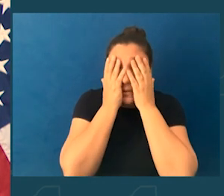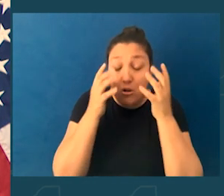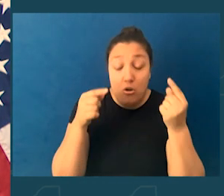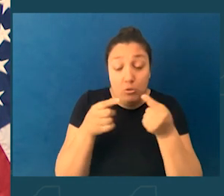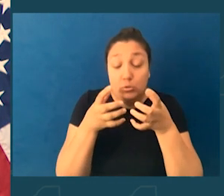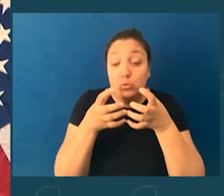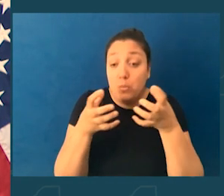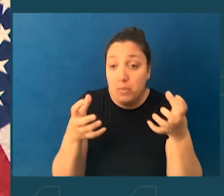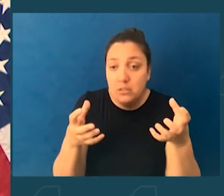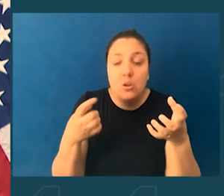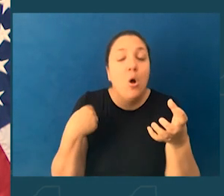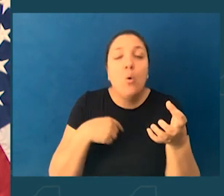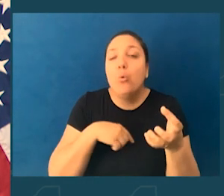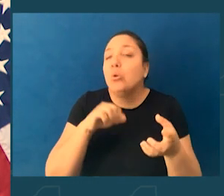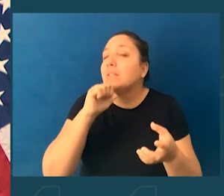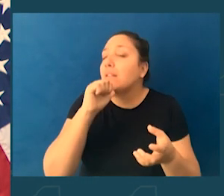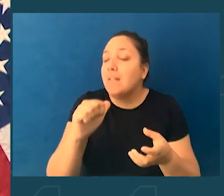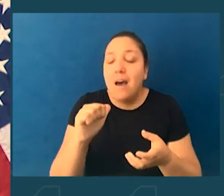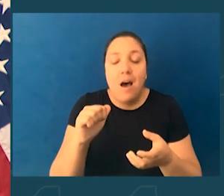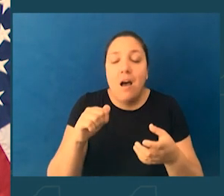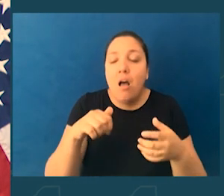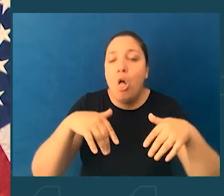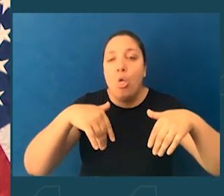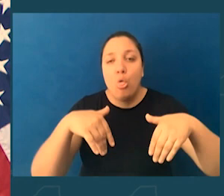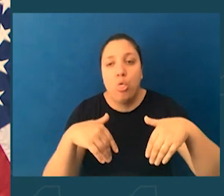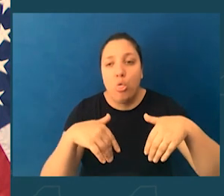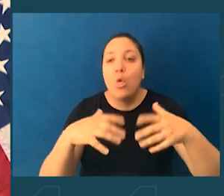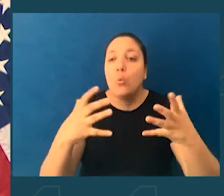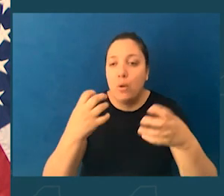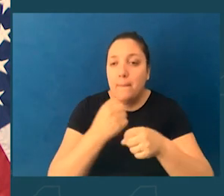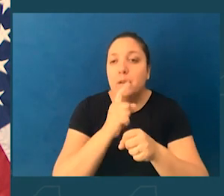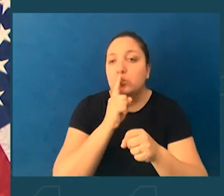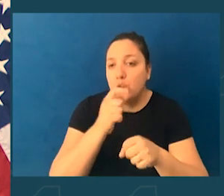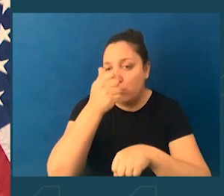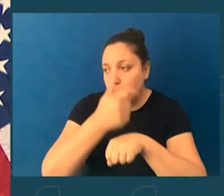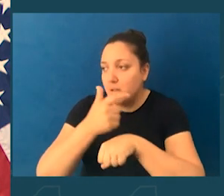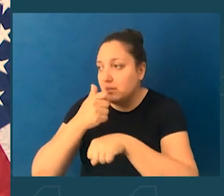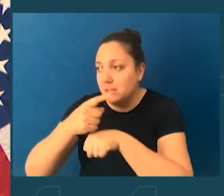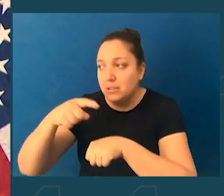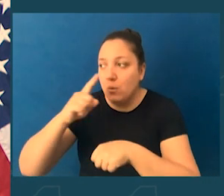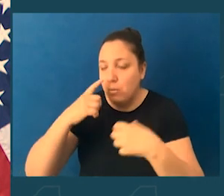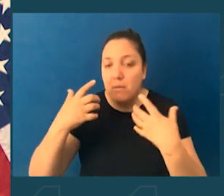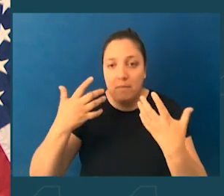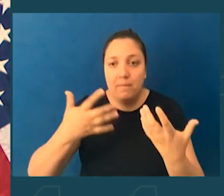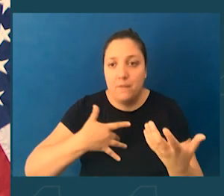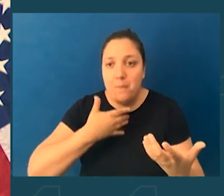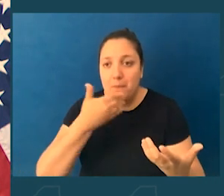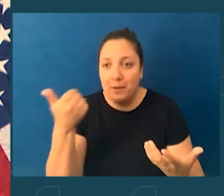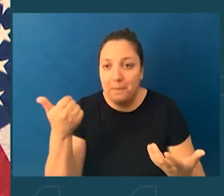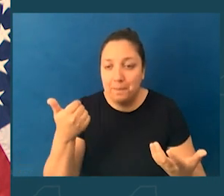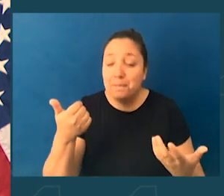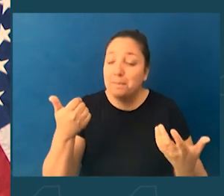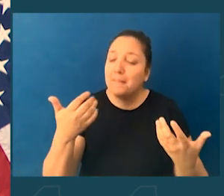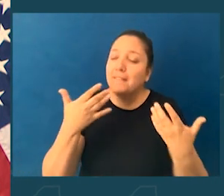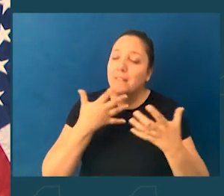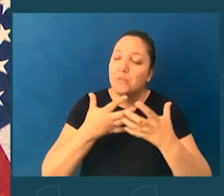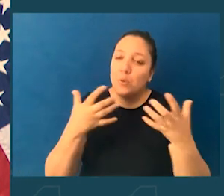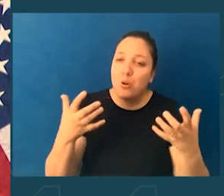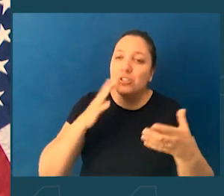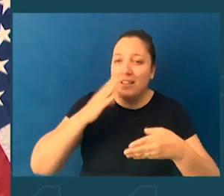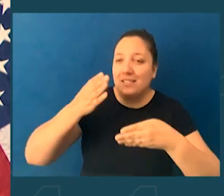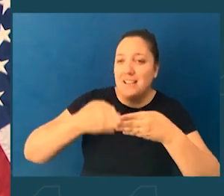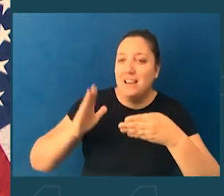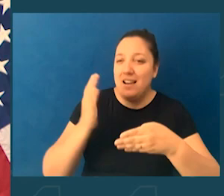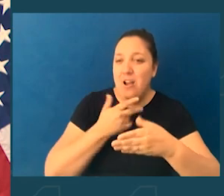sisters achieve and maintain long-term wellness and recovery. Thank you all very much, and that concludes our program. Thank you.